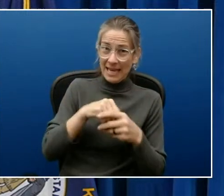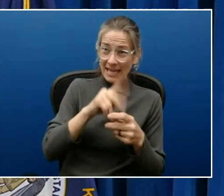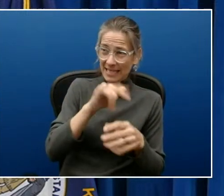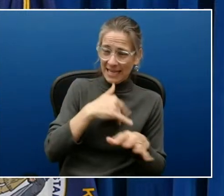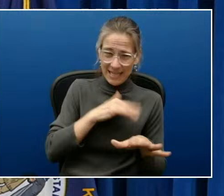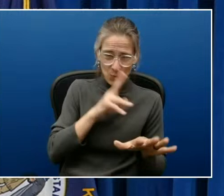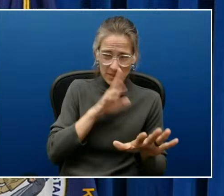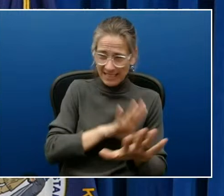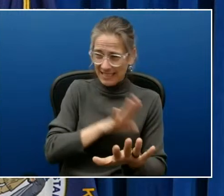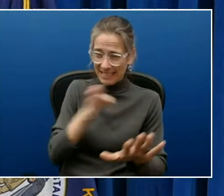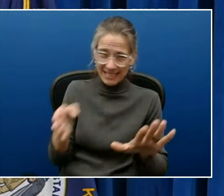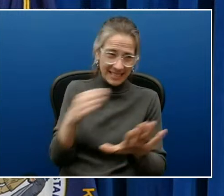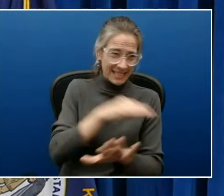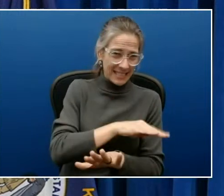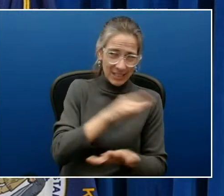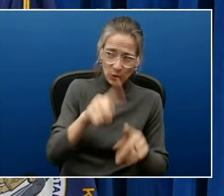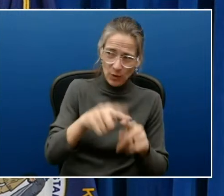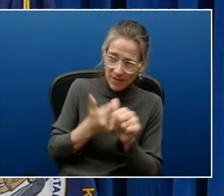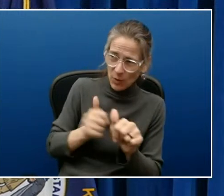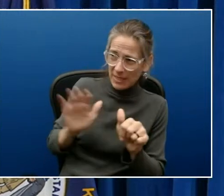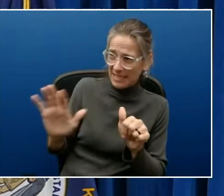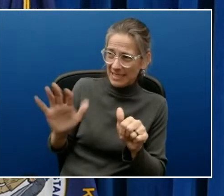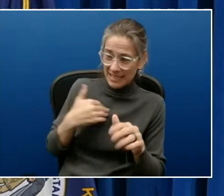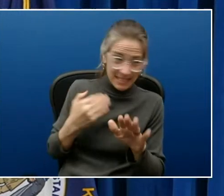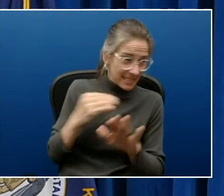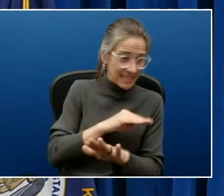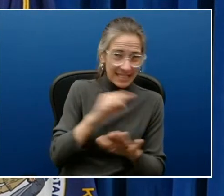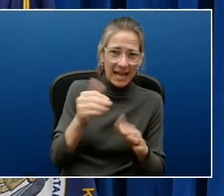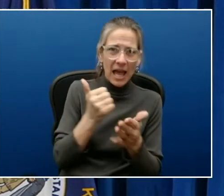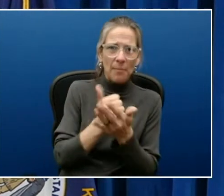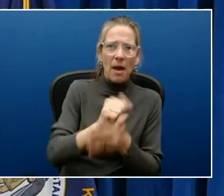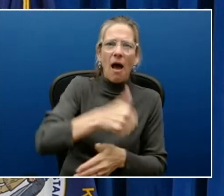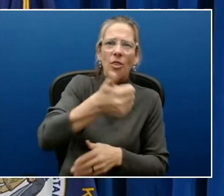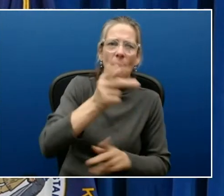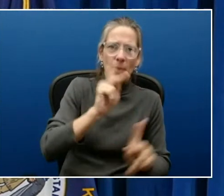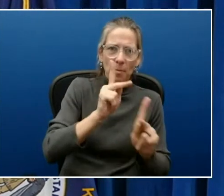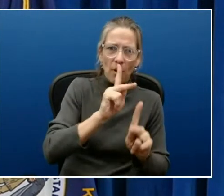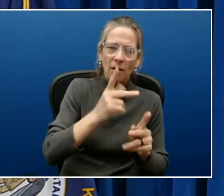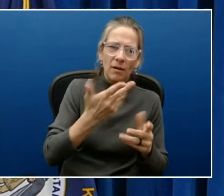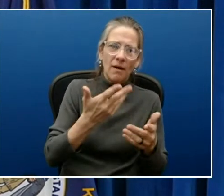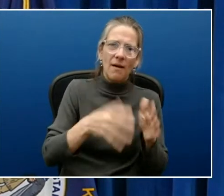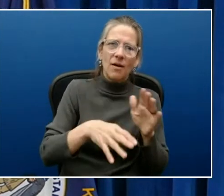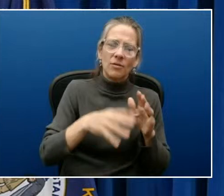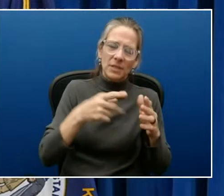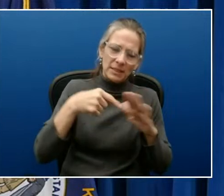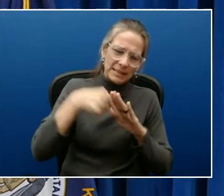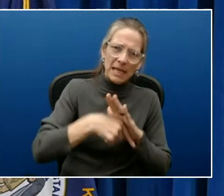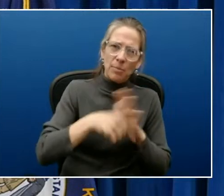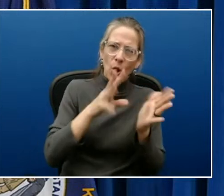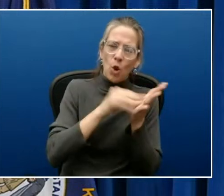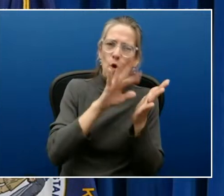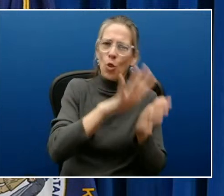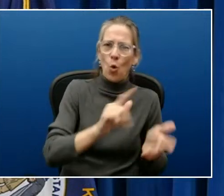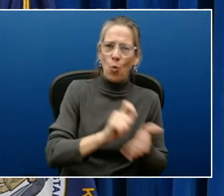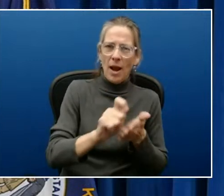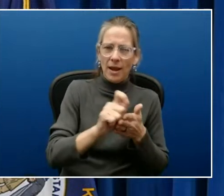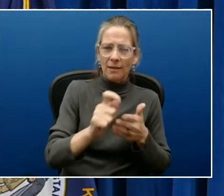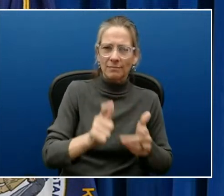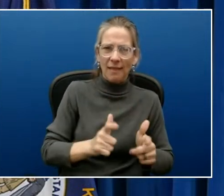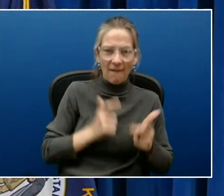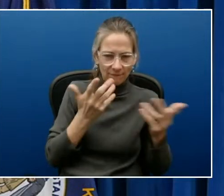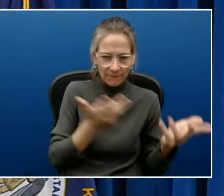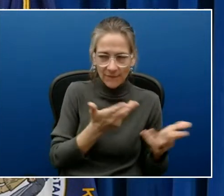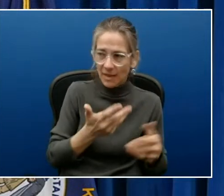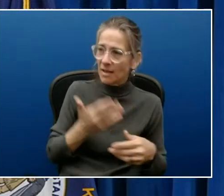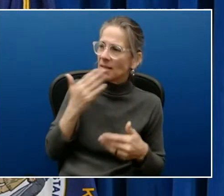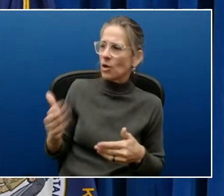help others find and deepen their own writing lives. Thank you so much, Silas, for being a friend to Kentucky,